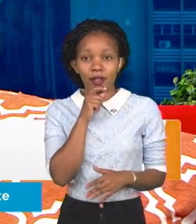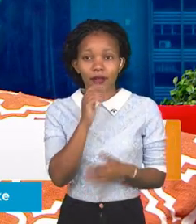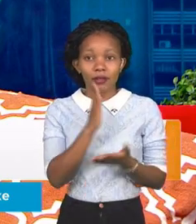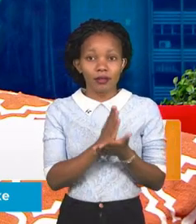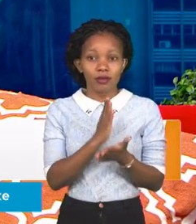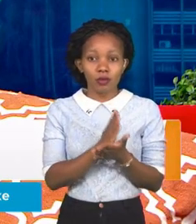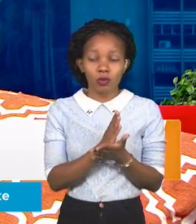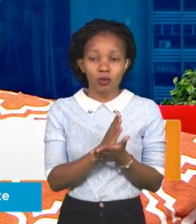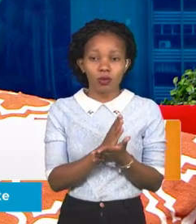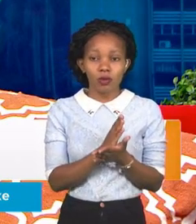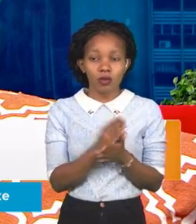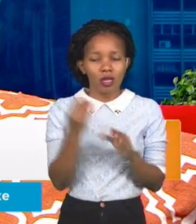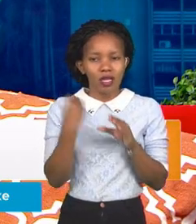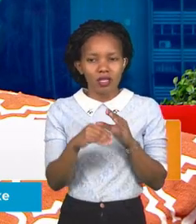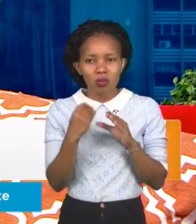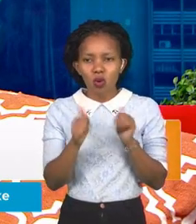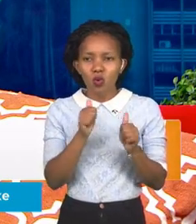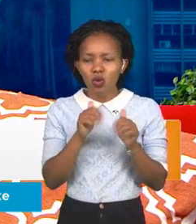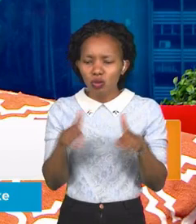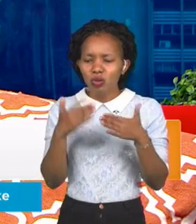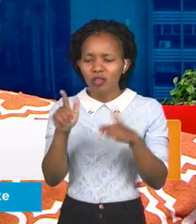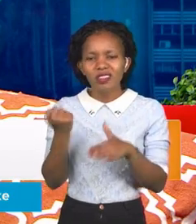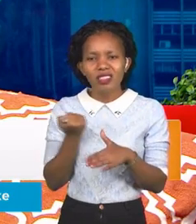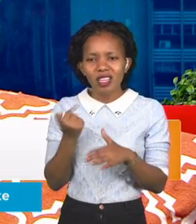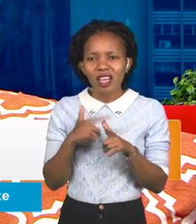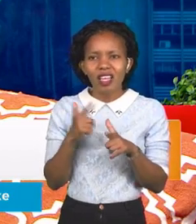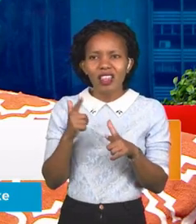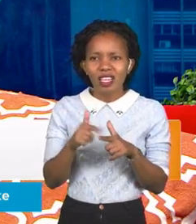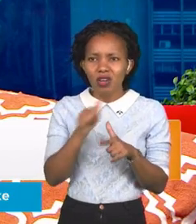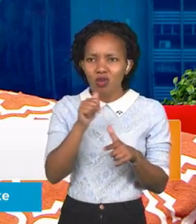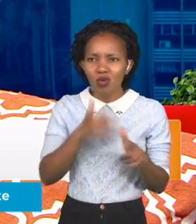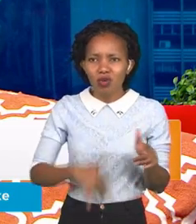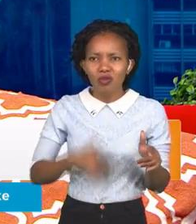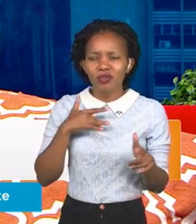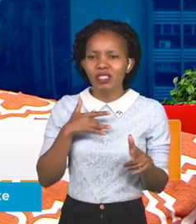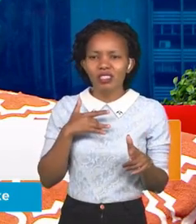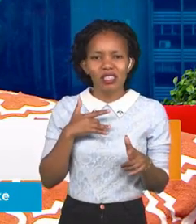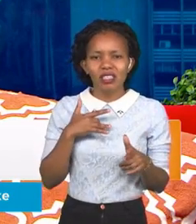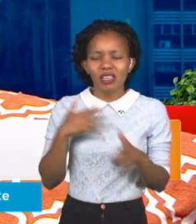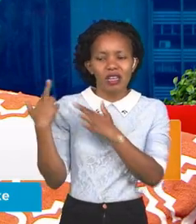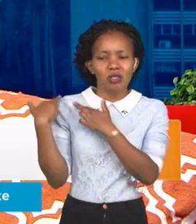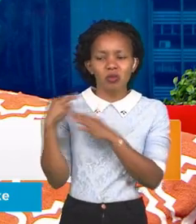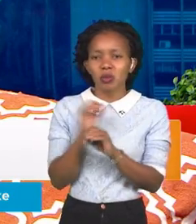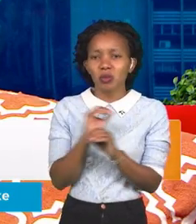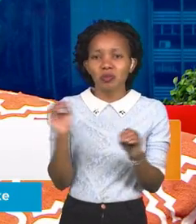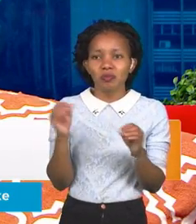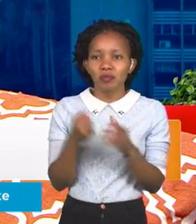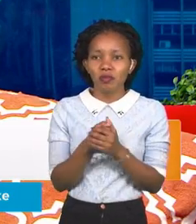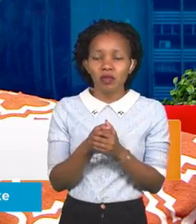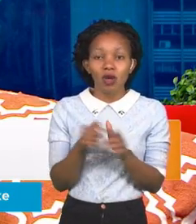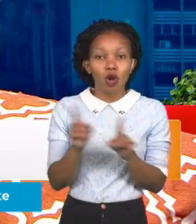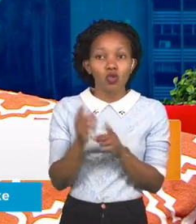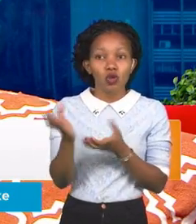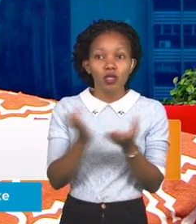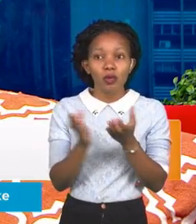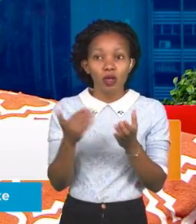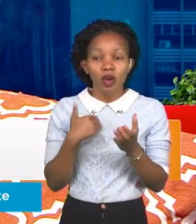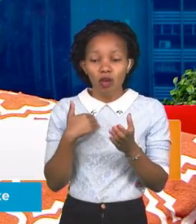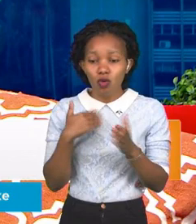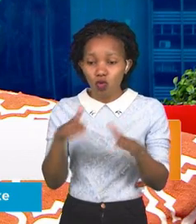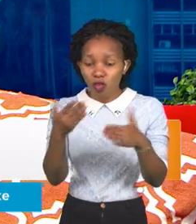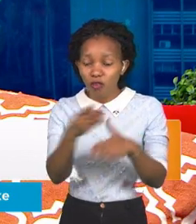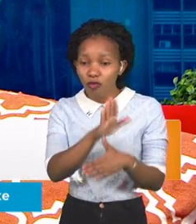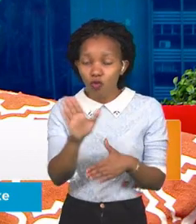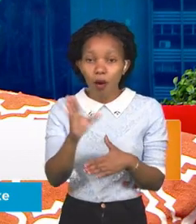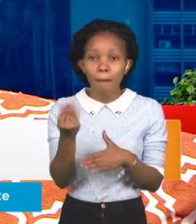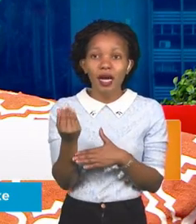regardless of how much investment you put in, you should not feel entitled. Yeah. Even in a business, you put in your capital,